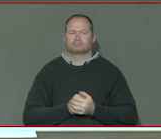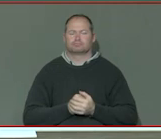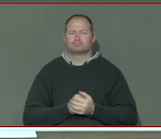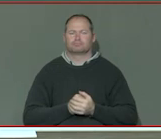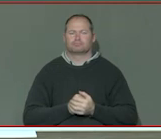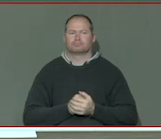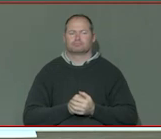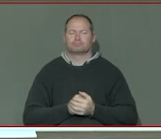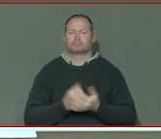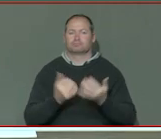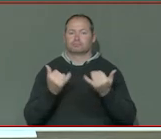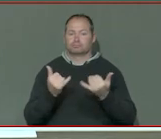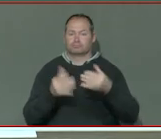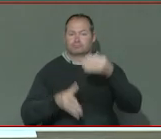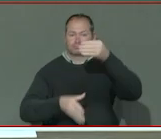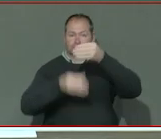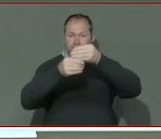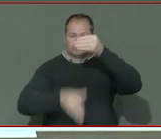if you add those up, then